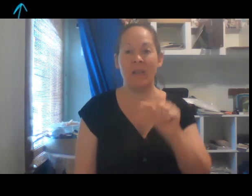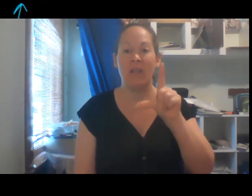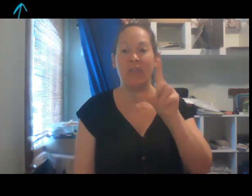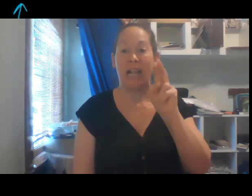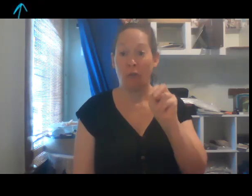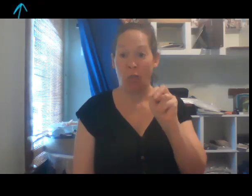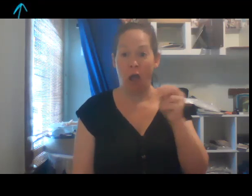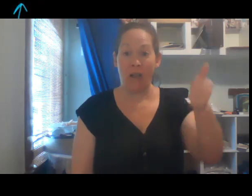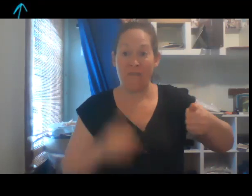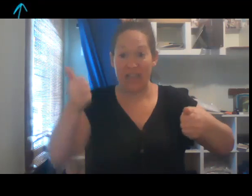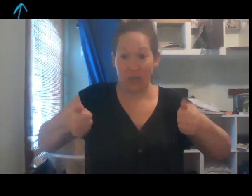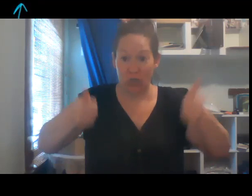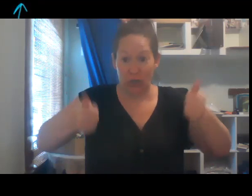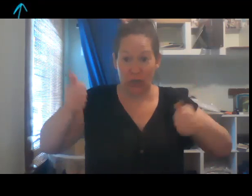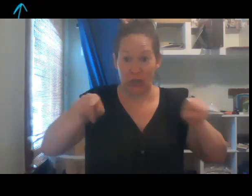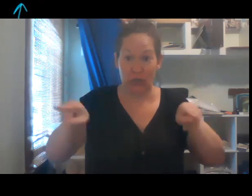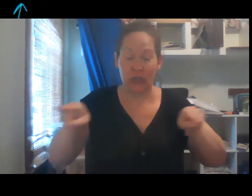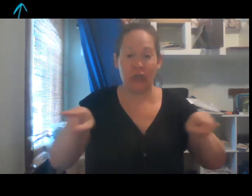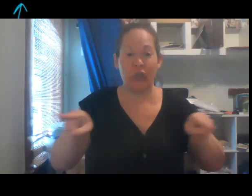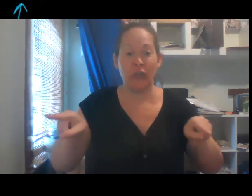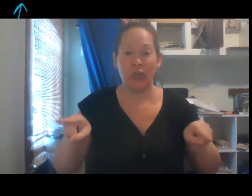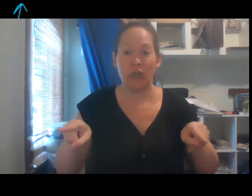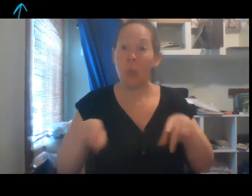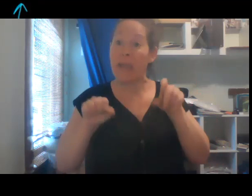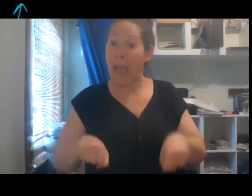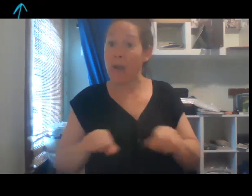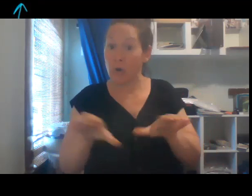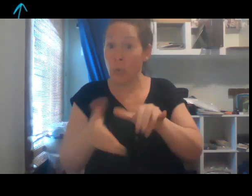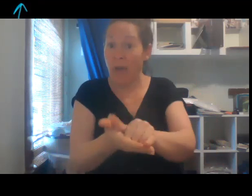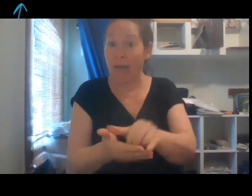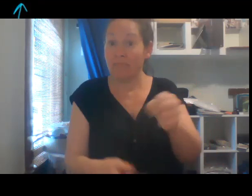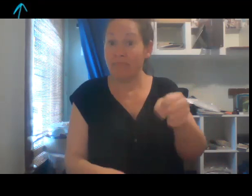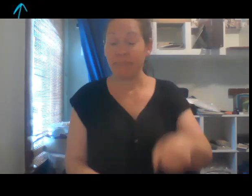of both sides, because we can do that.